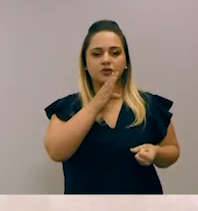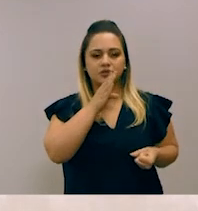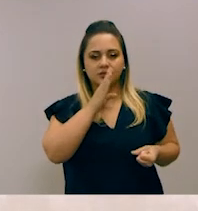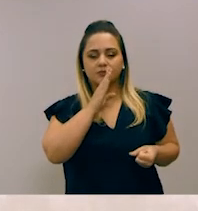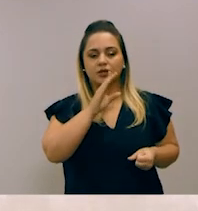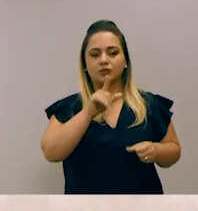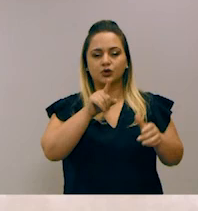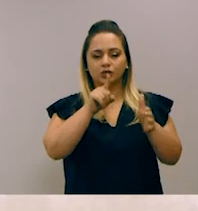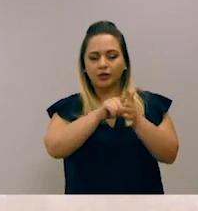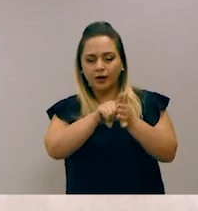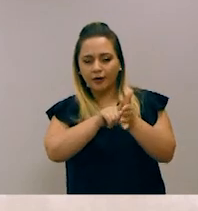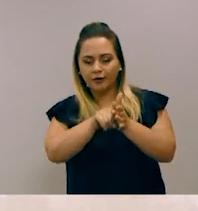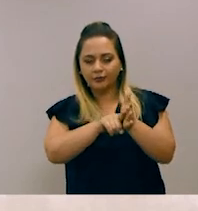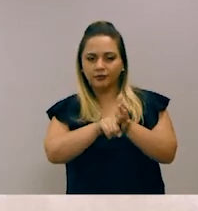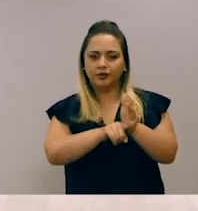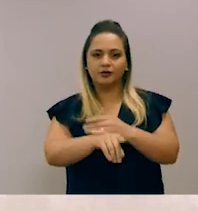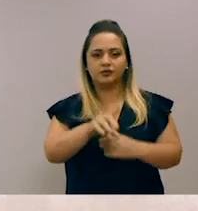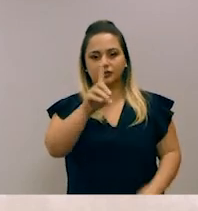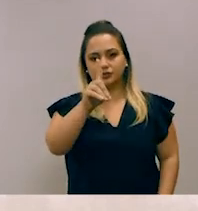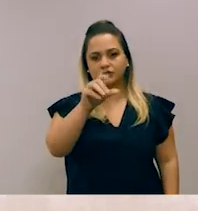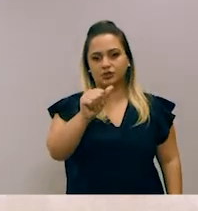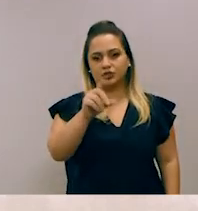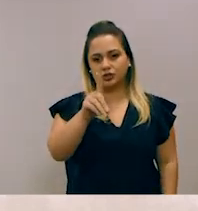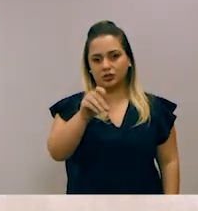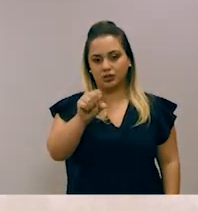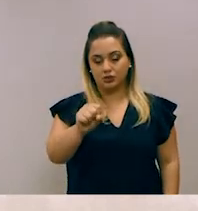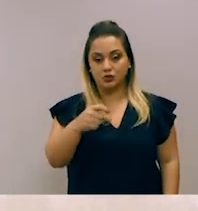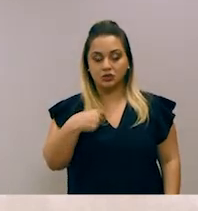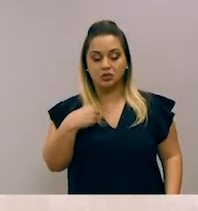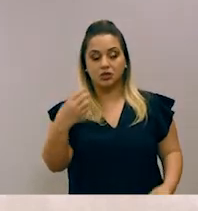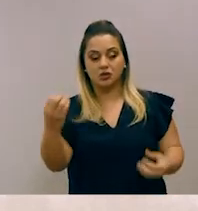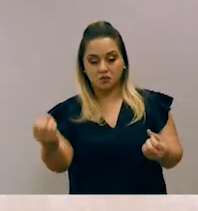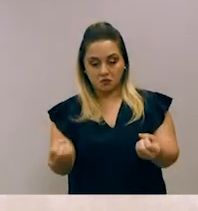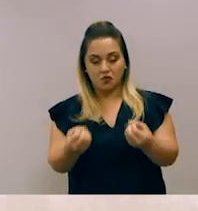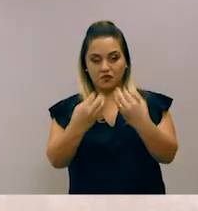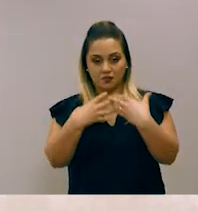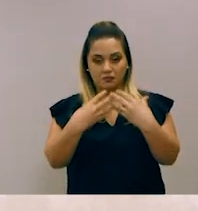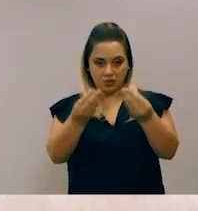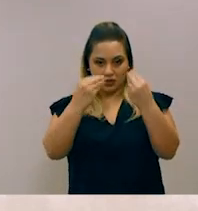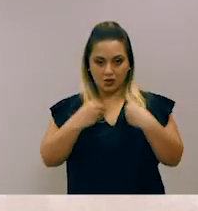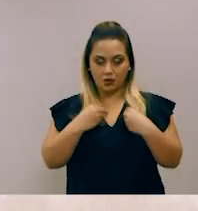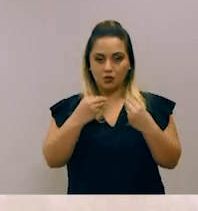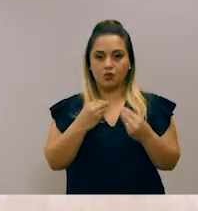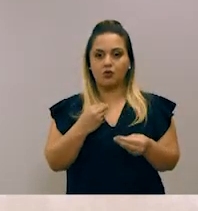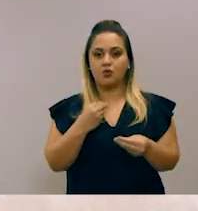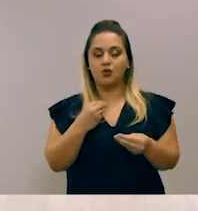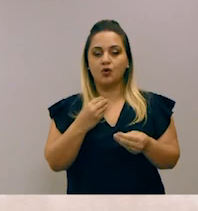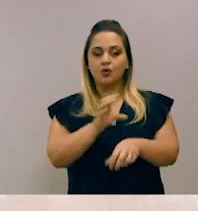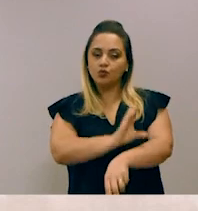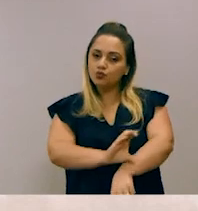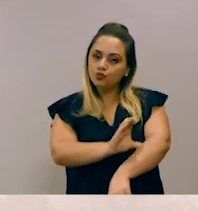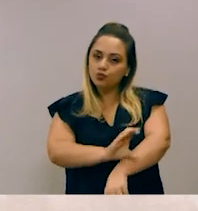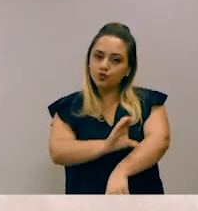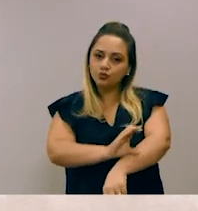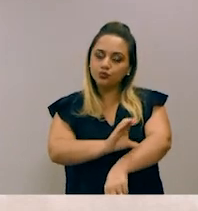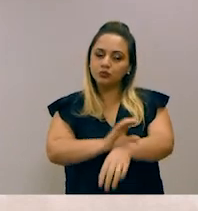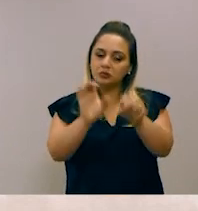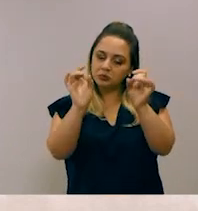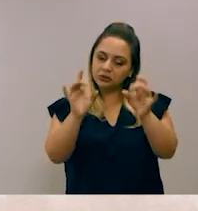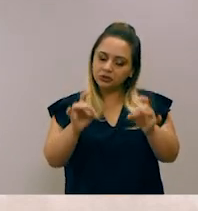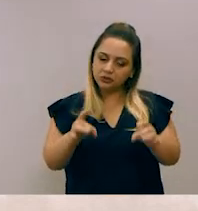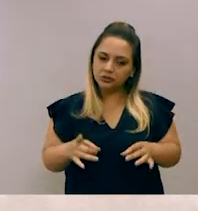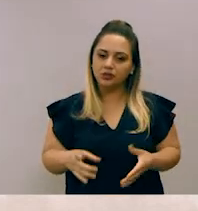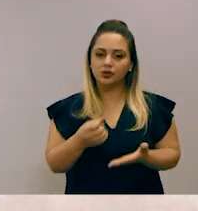of strengthening the knowledge for data analysis. And then they promote this